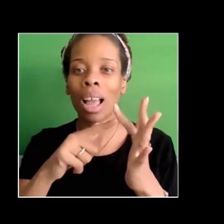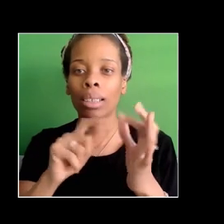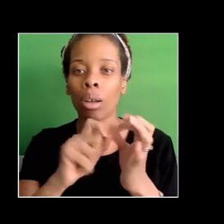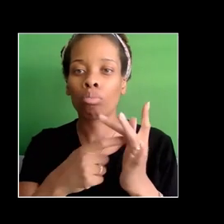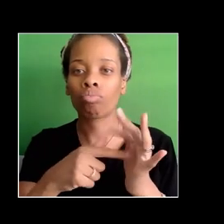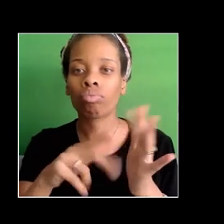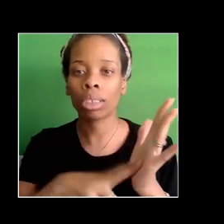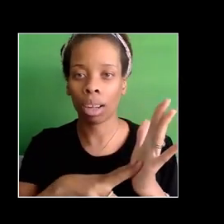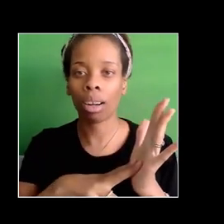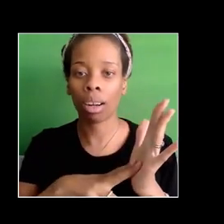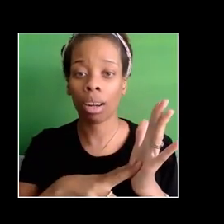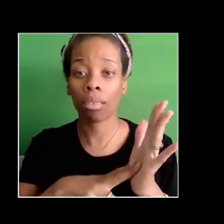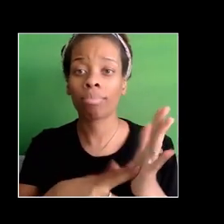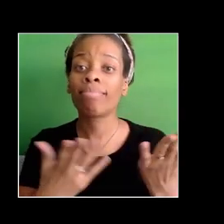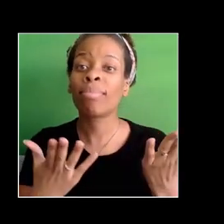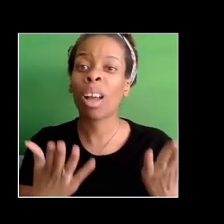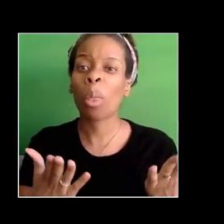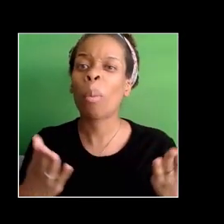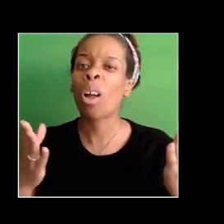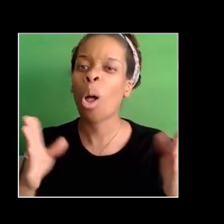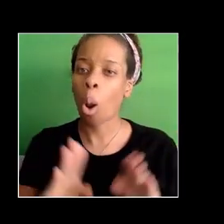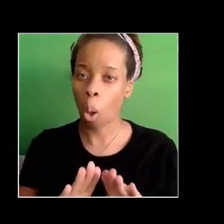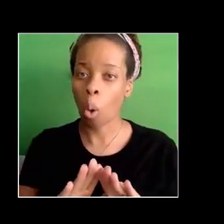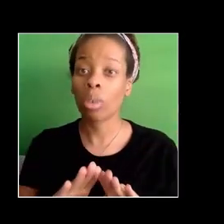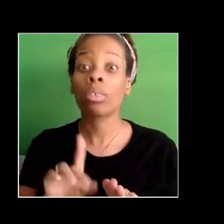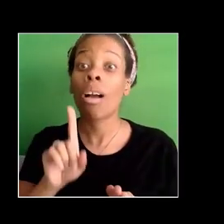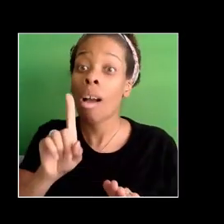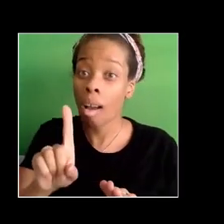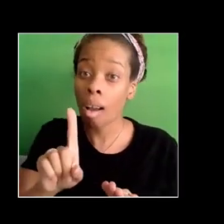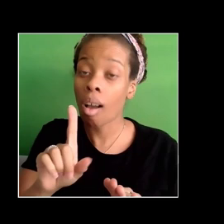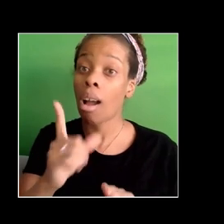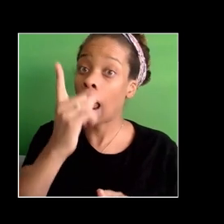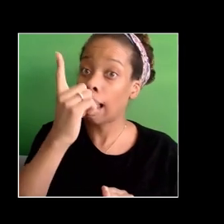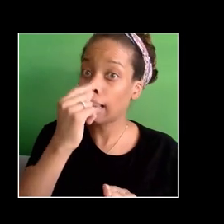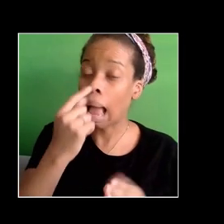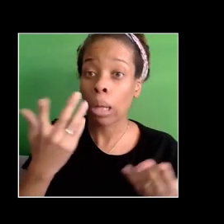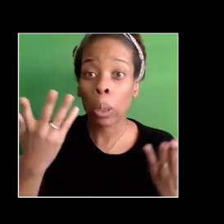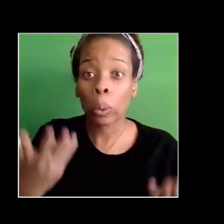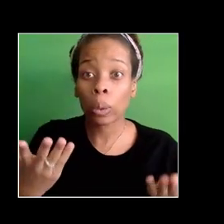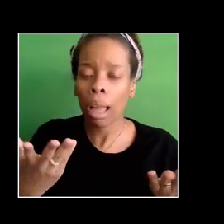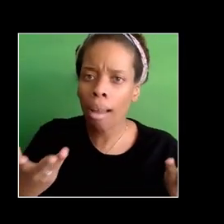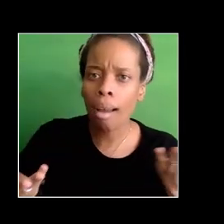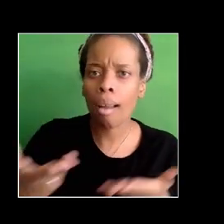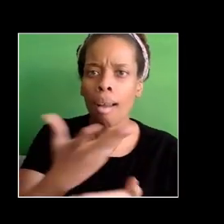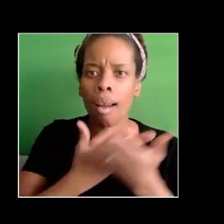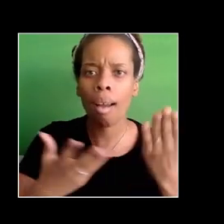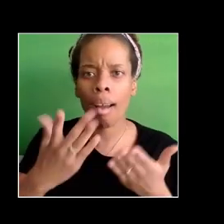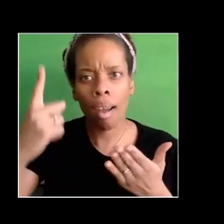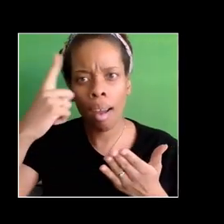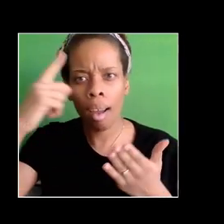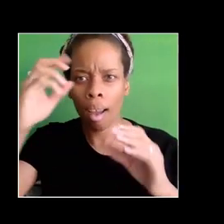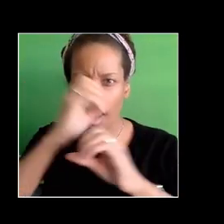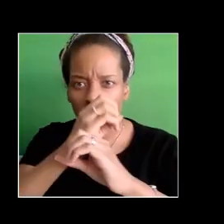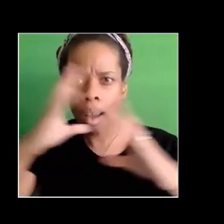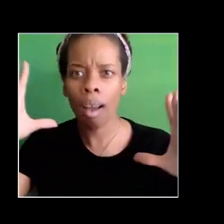It's closed to the public currently, but we will be able to talk and think about Fly in the League of